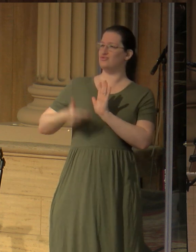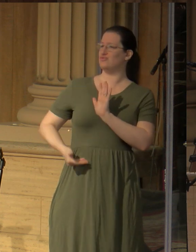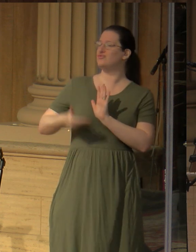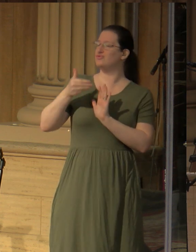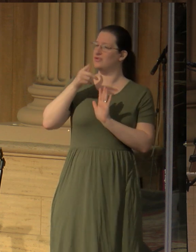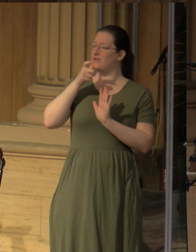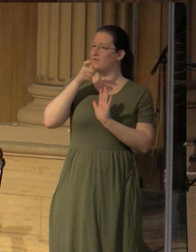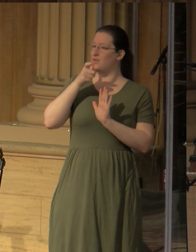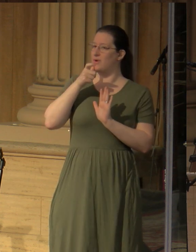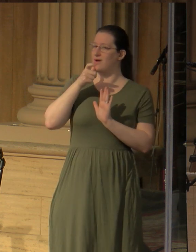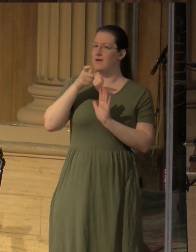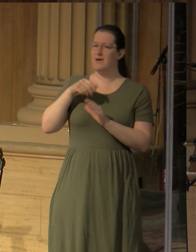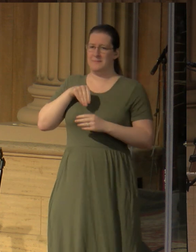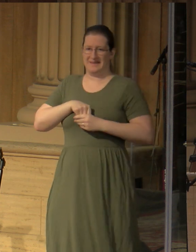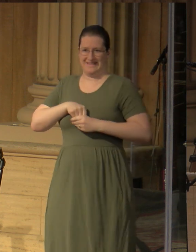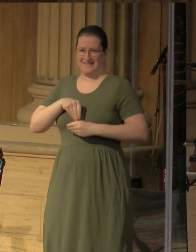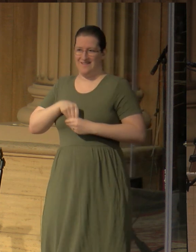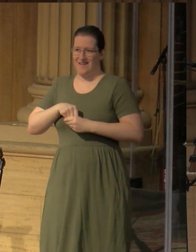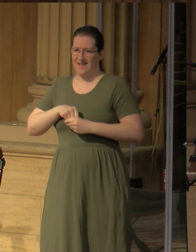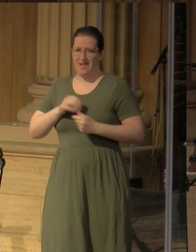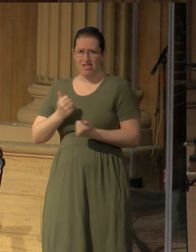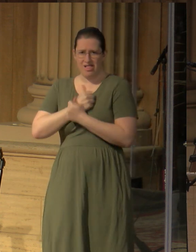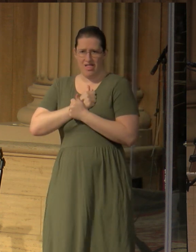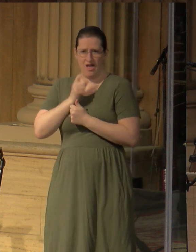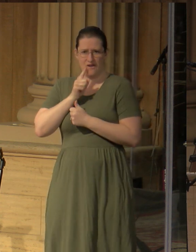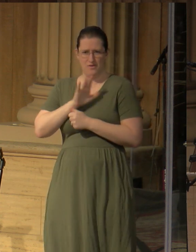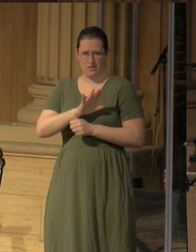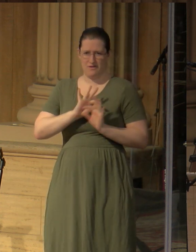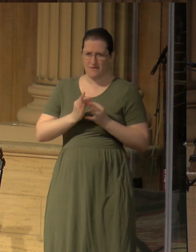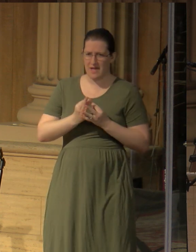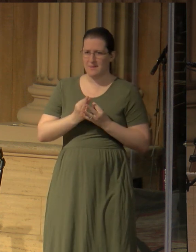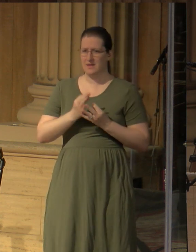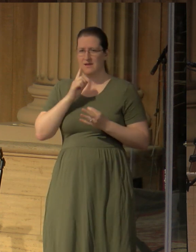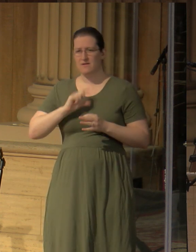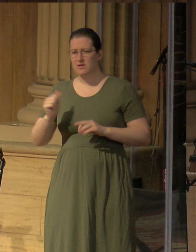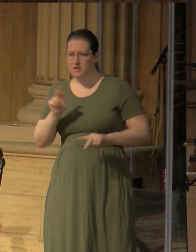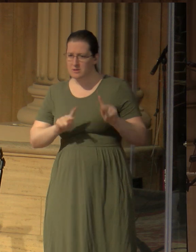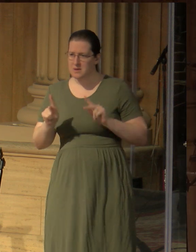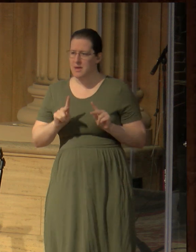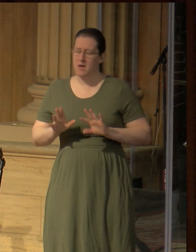everything, while love, even for those closest to them, doesn't seem to matter.